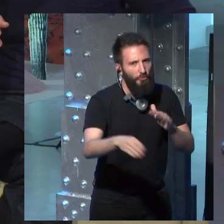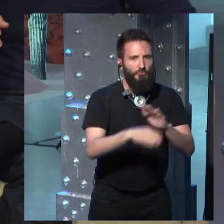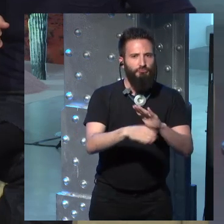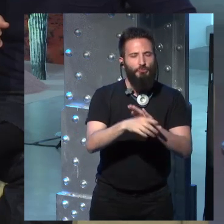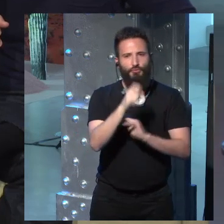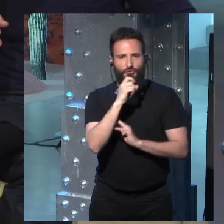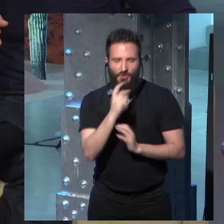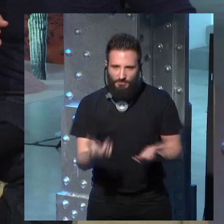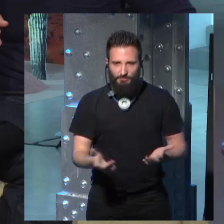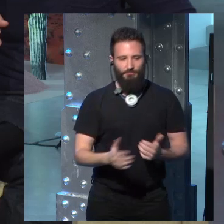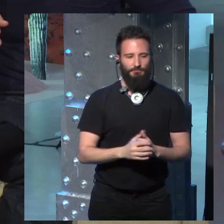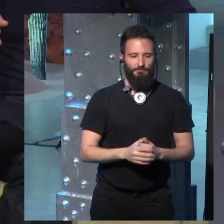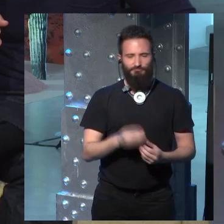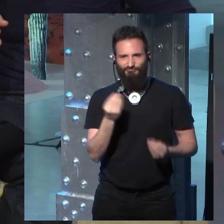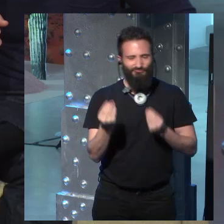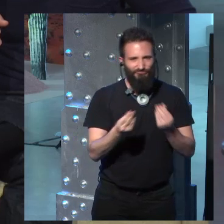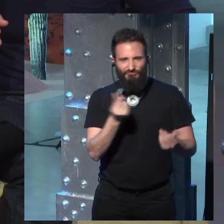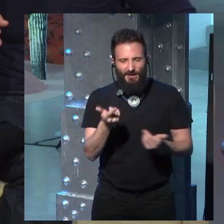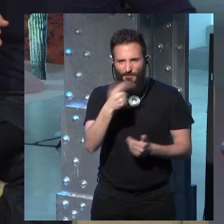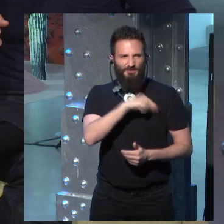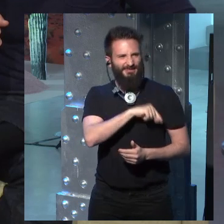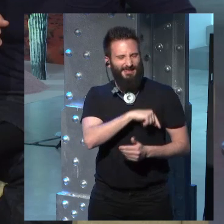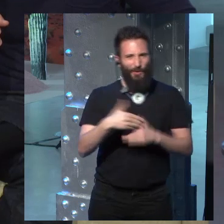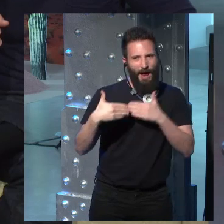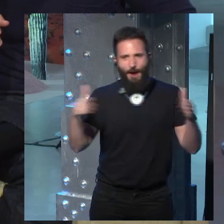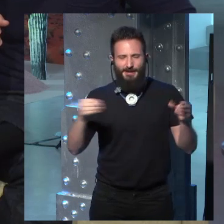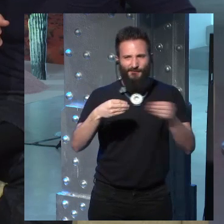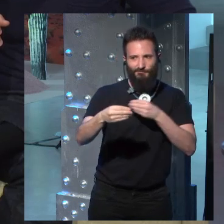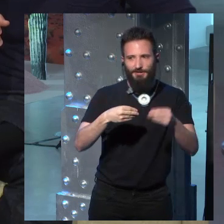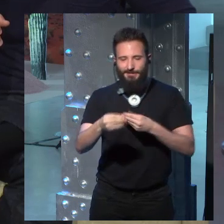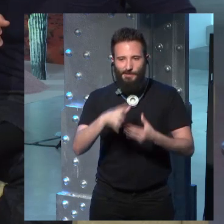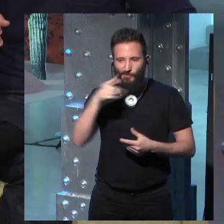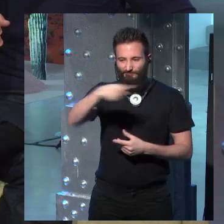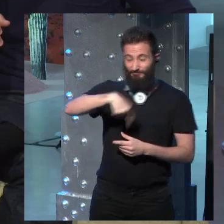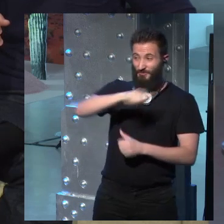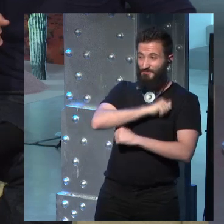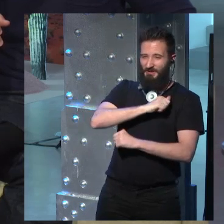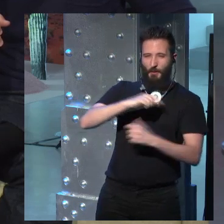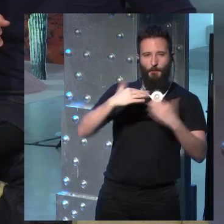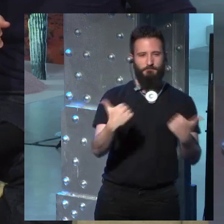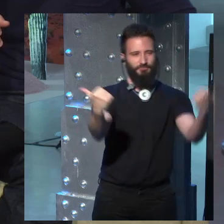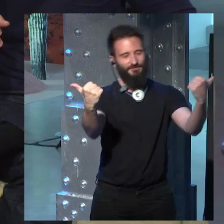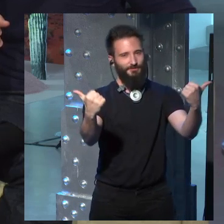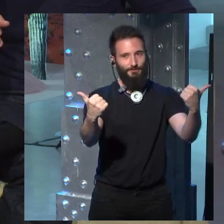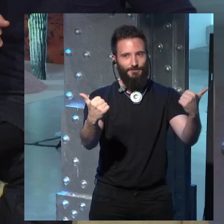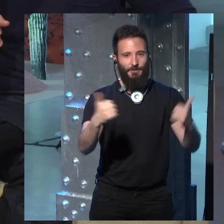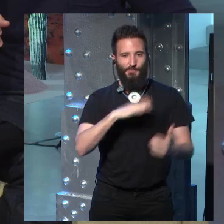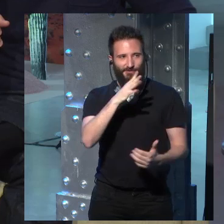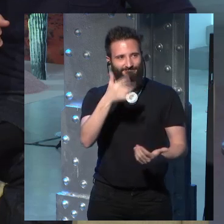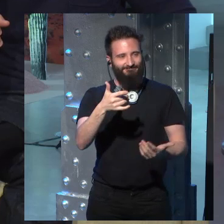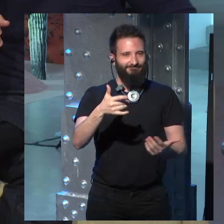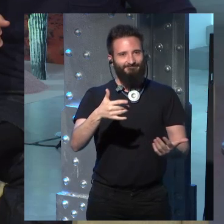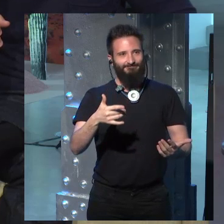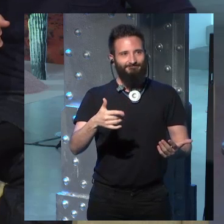I think we usually give credit to people for, you know. There's so much snark and cheap,